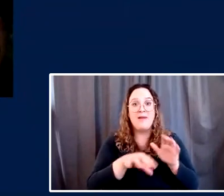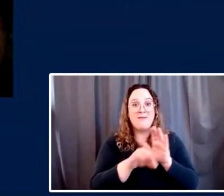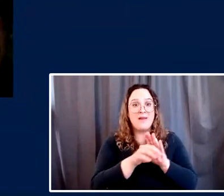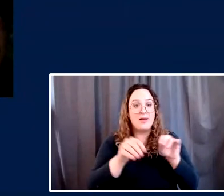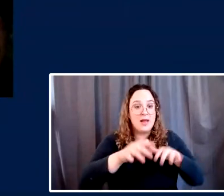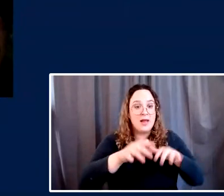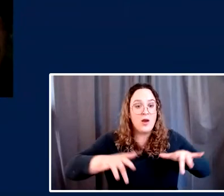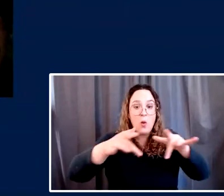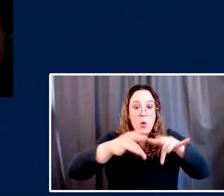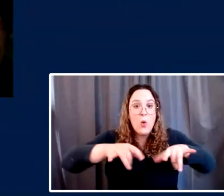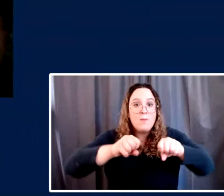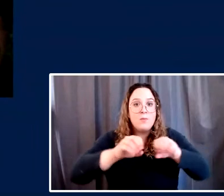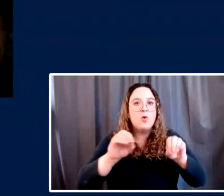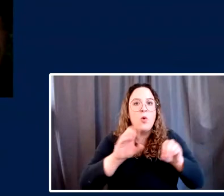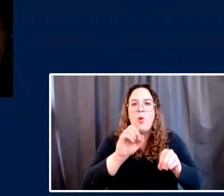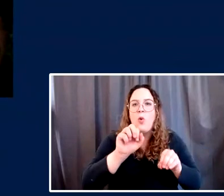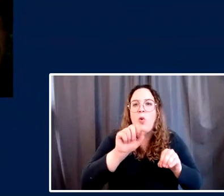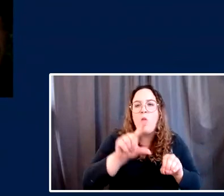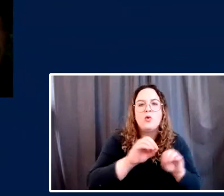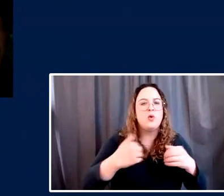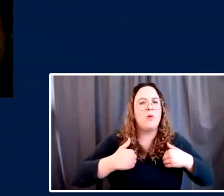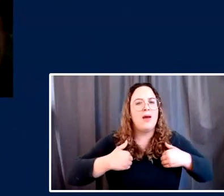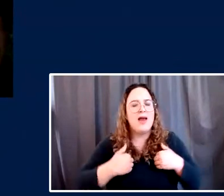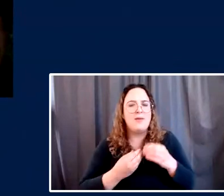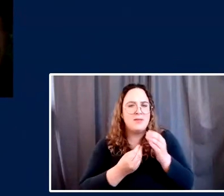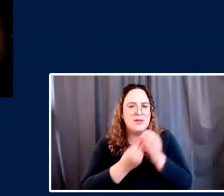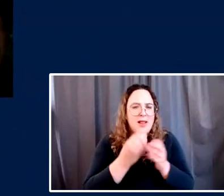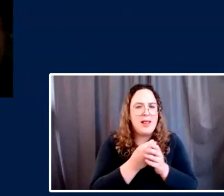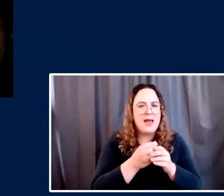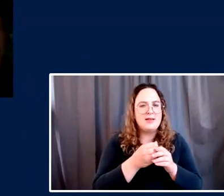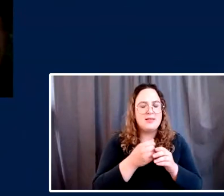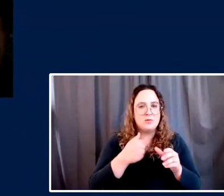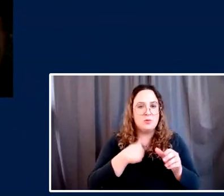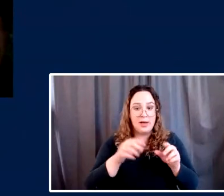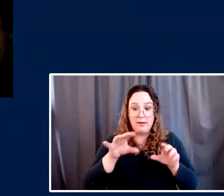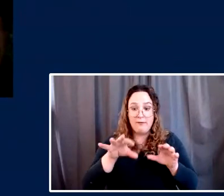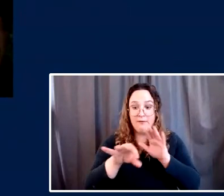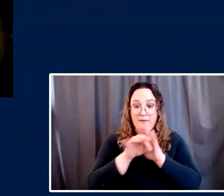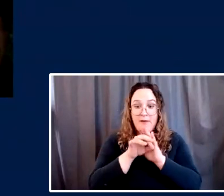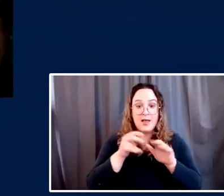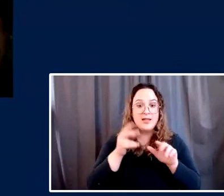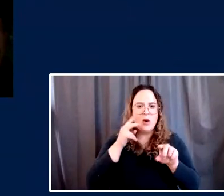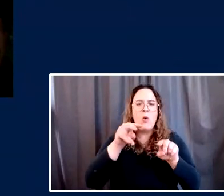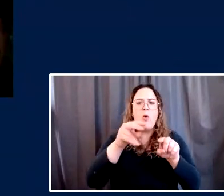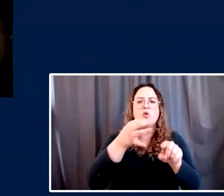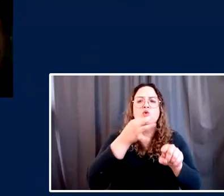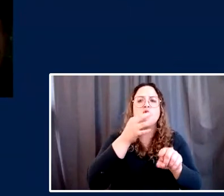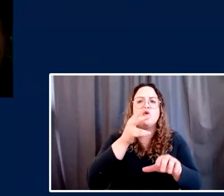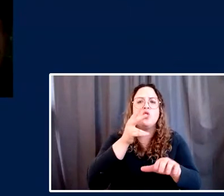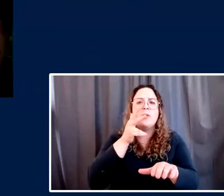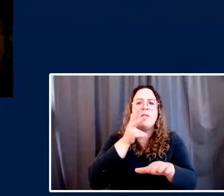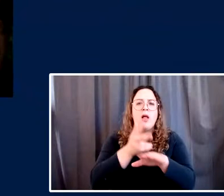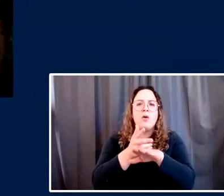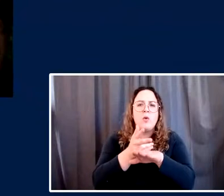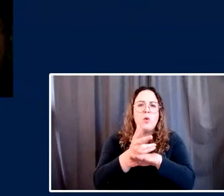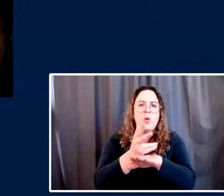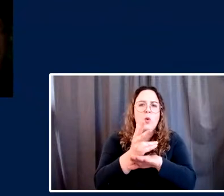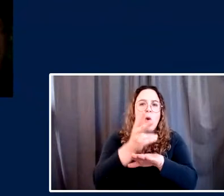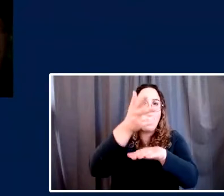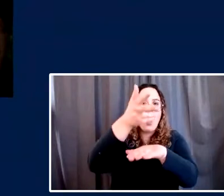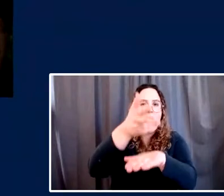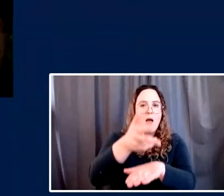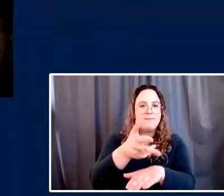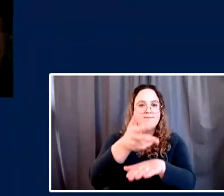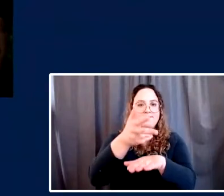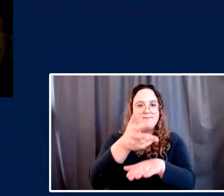us or around us, and come in and just very gently land the vehicle in an area so we don't damage any of